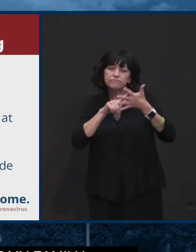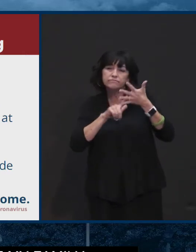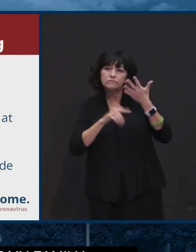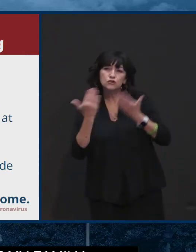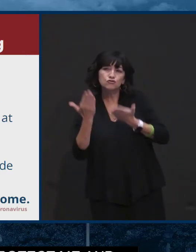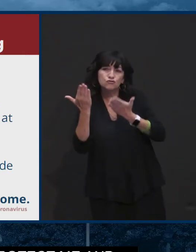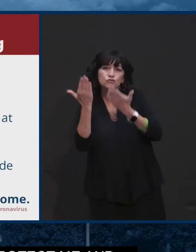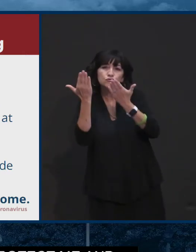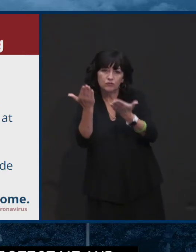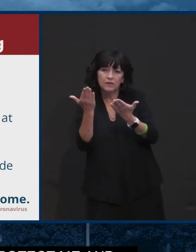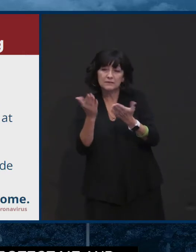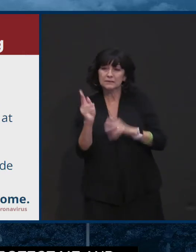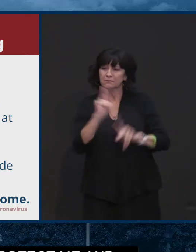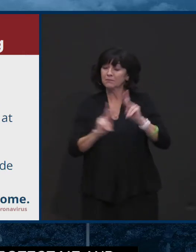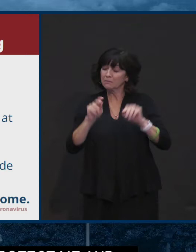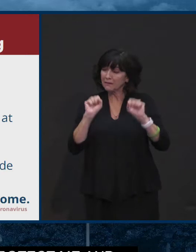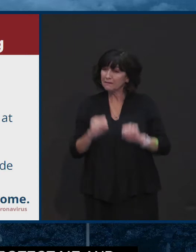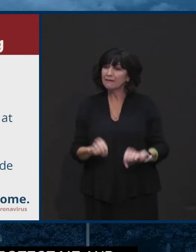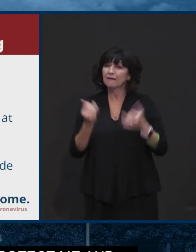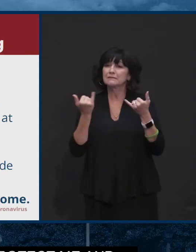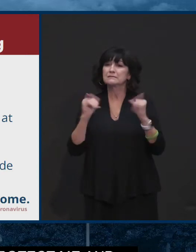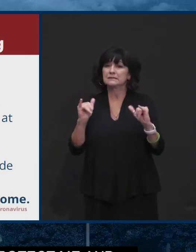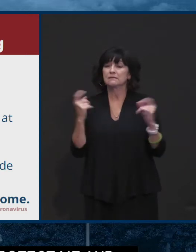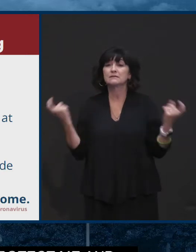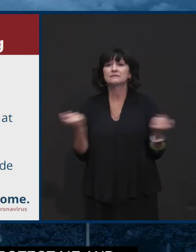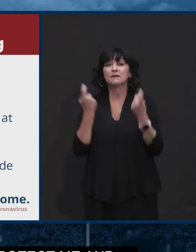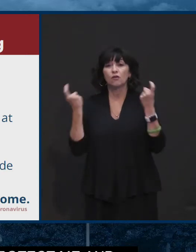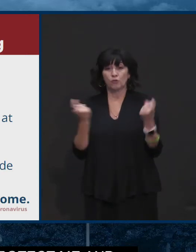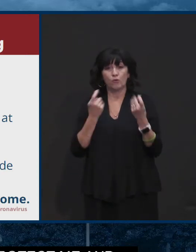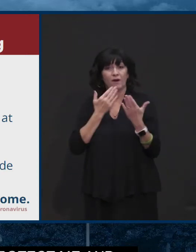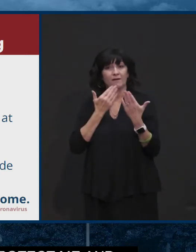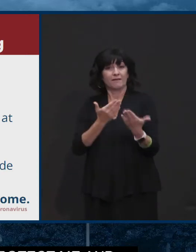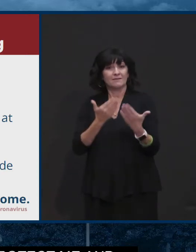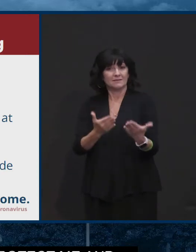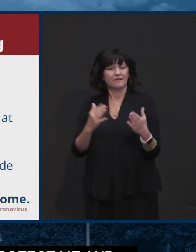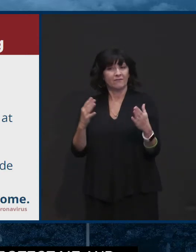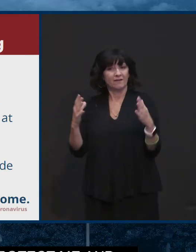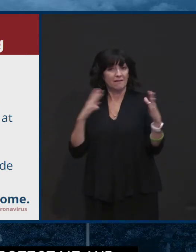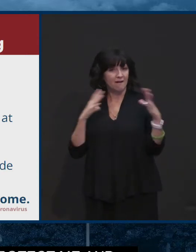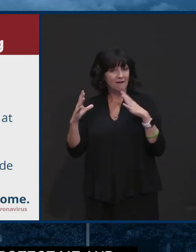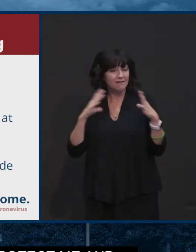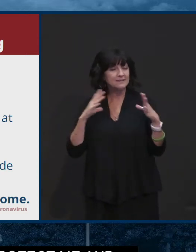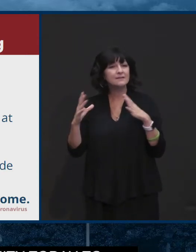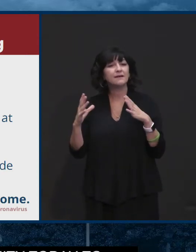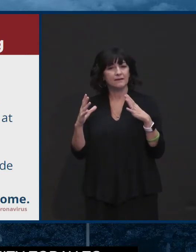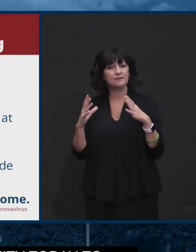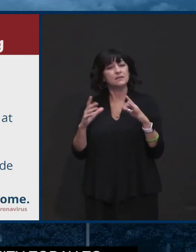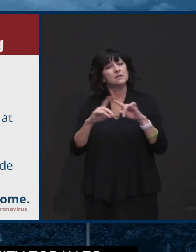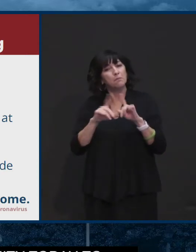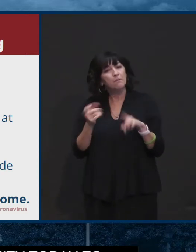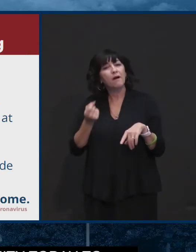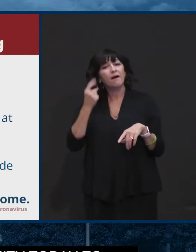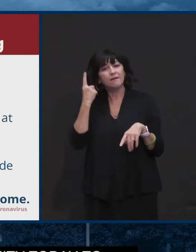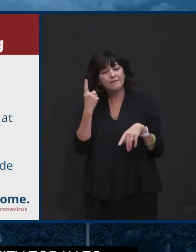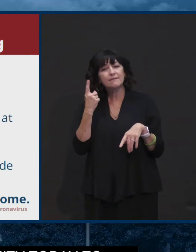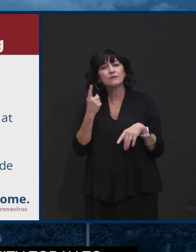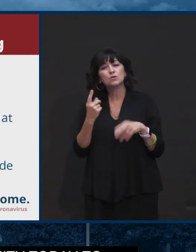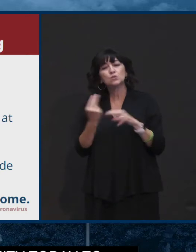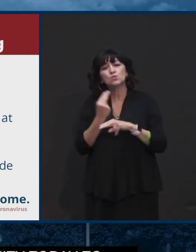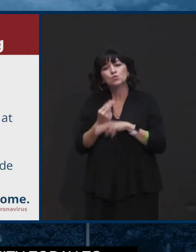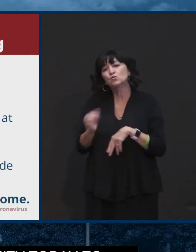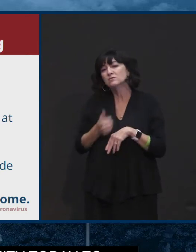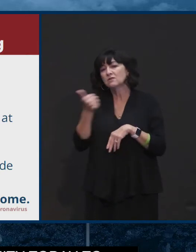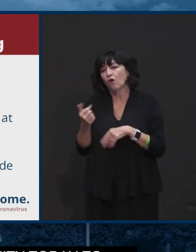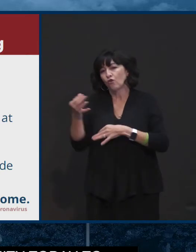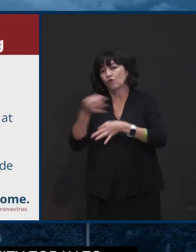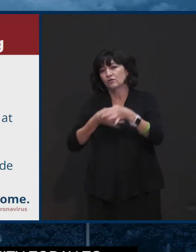how people can celebrate the Thanksgiving holiday, but still make it meaningful and engage and be part of family